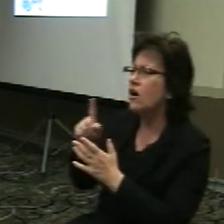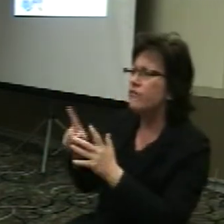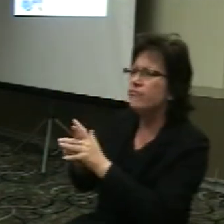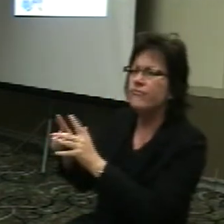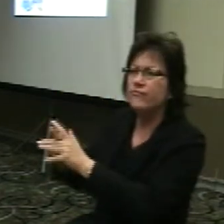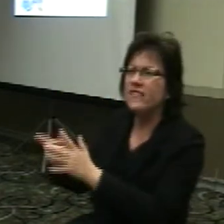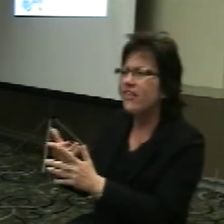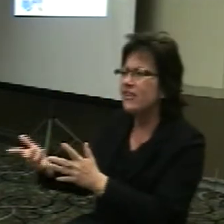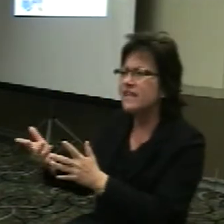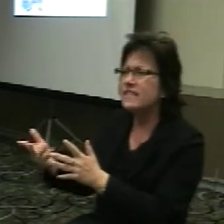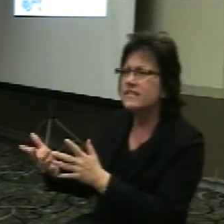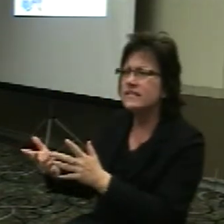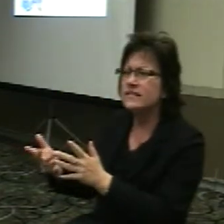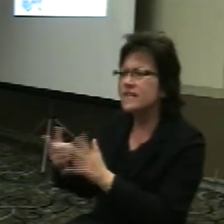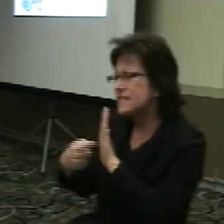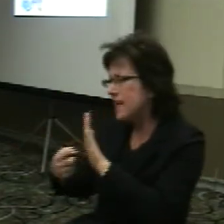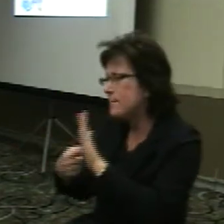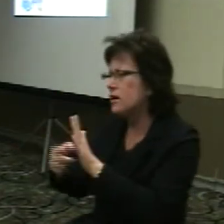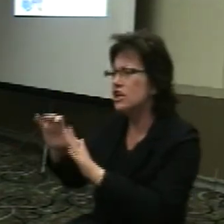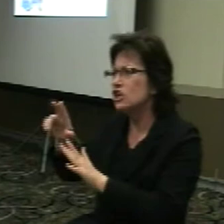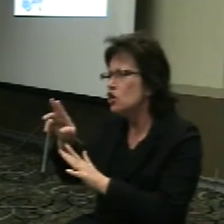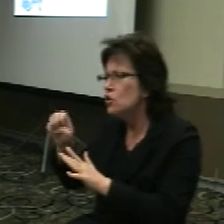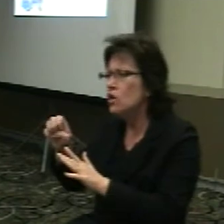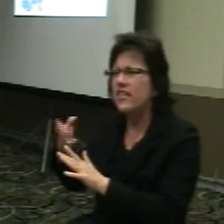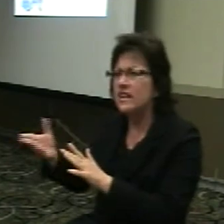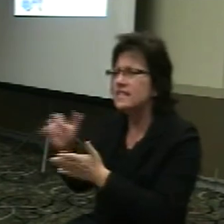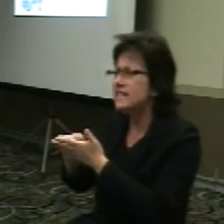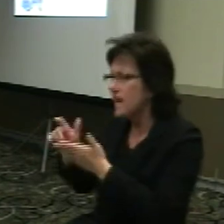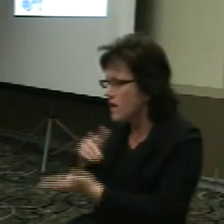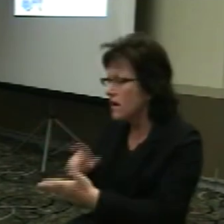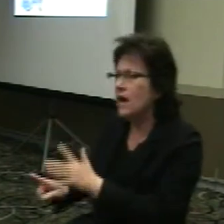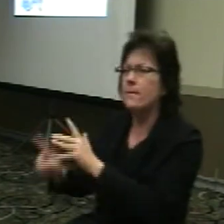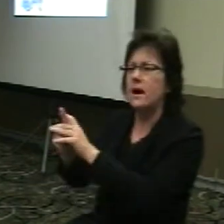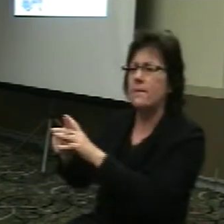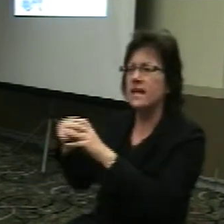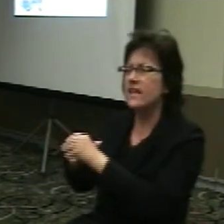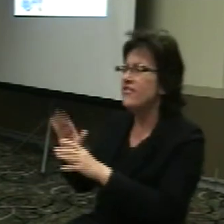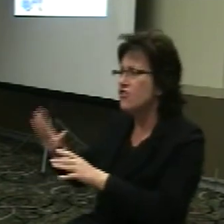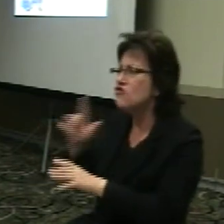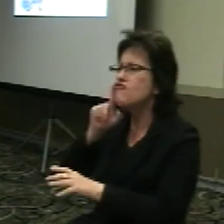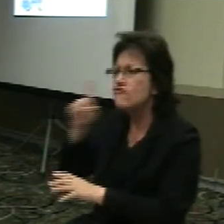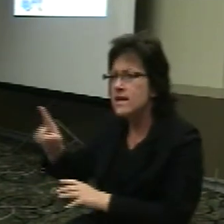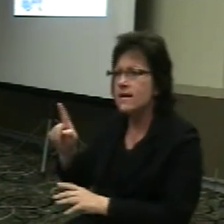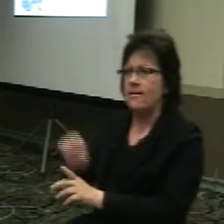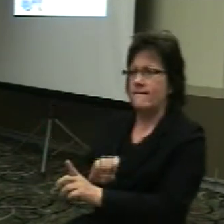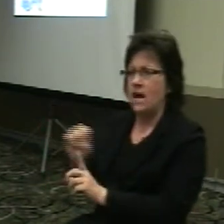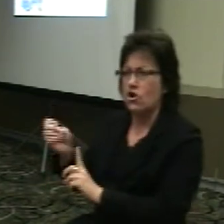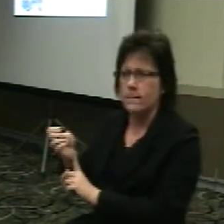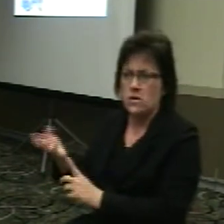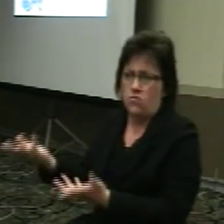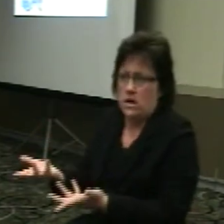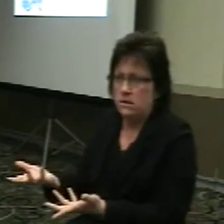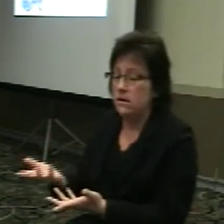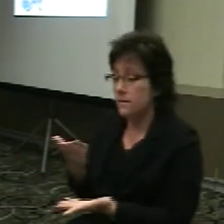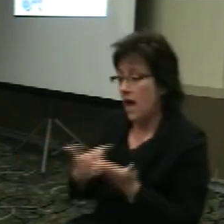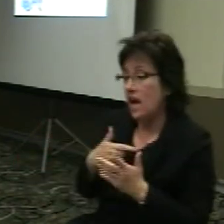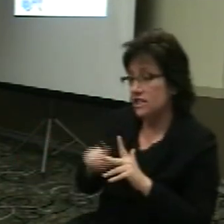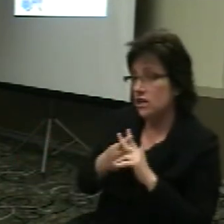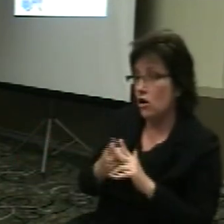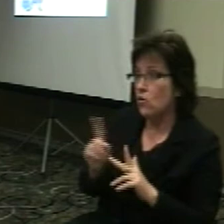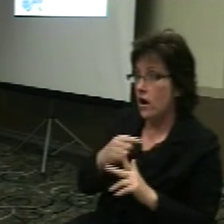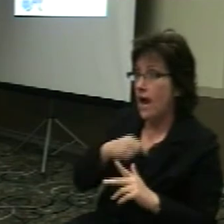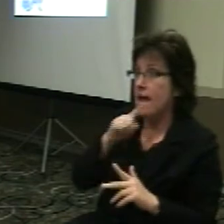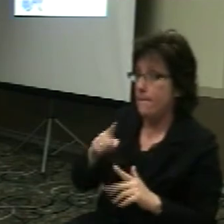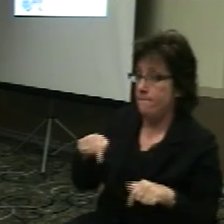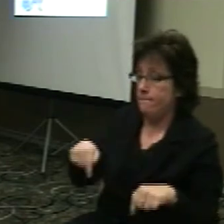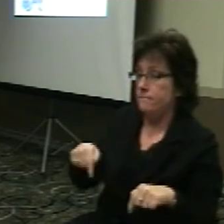situations, examples, things that this child's going to confront in their real ecology? Now, I may start where I'm at,